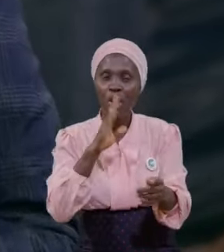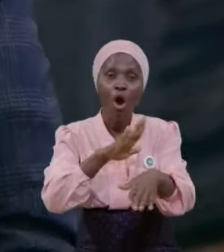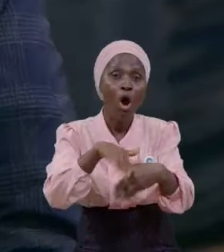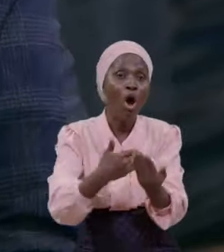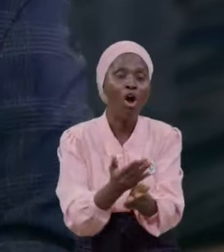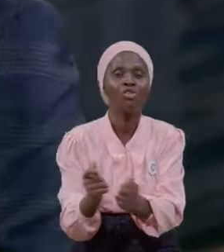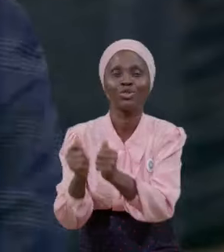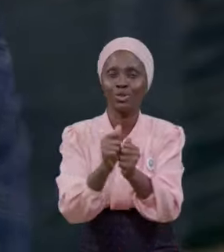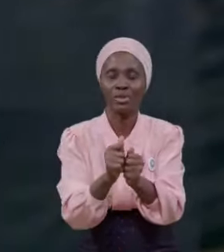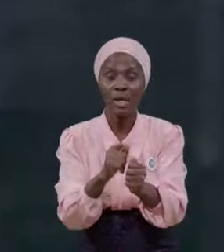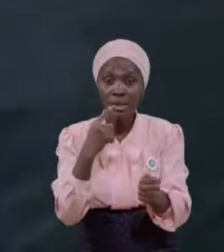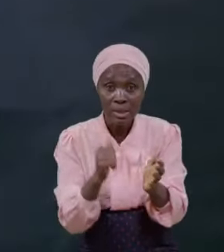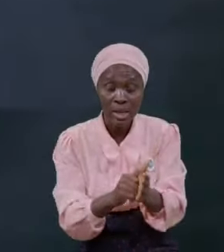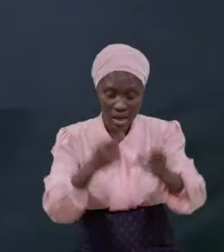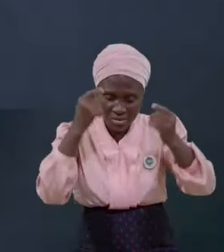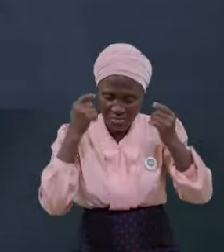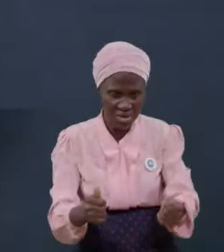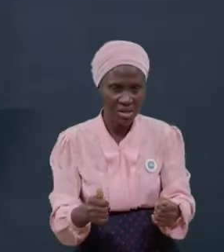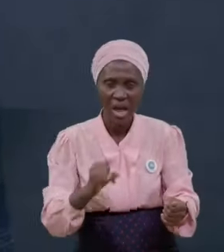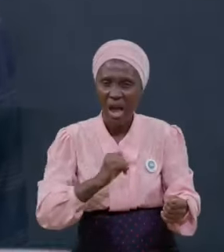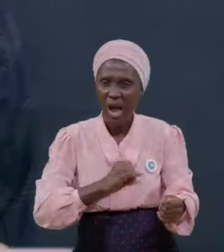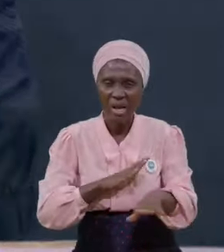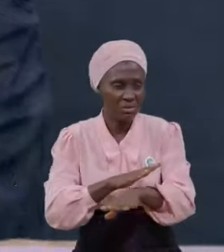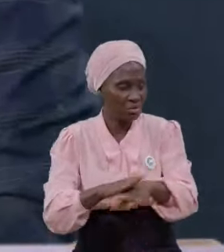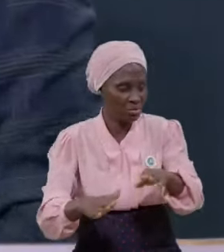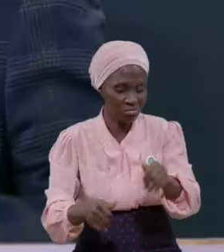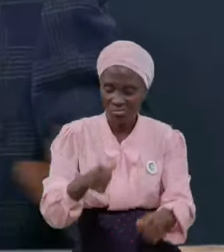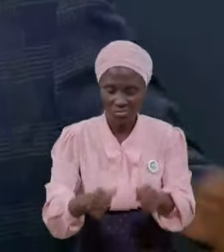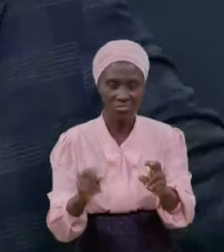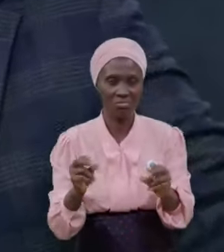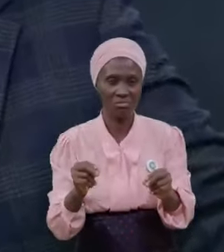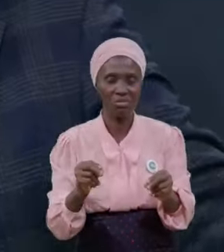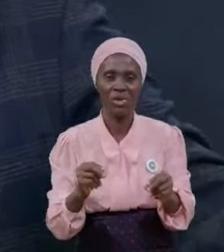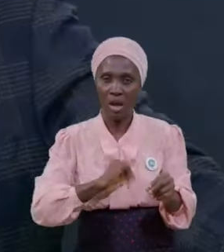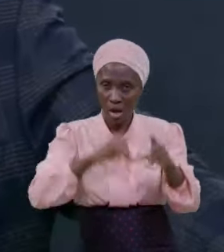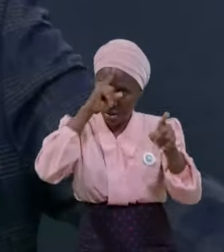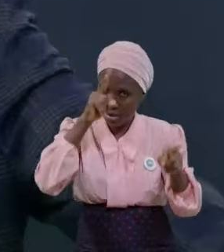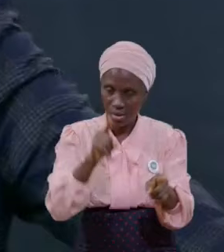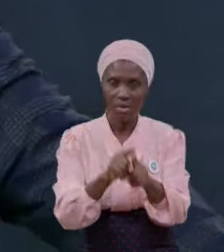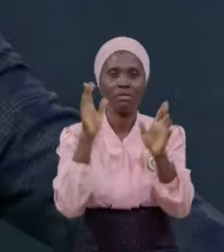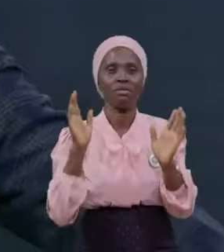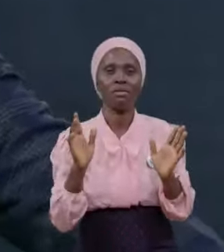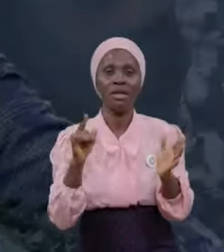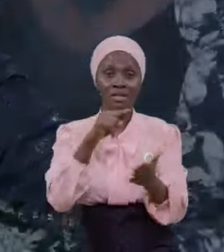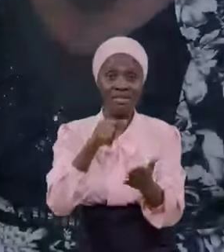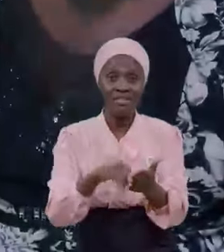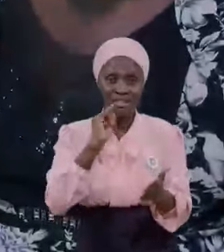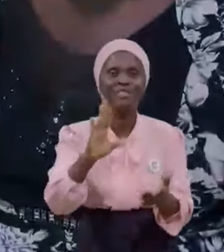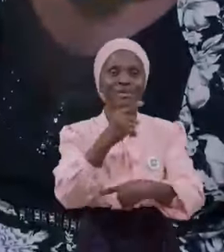with flesh and blood. This is your day. I said, this is your